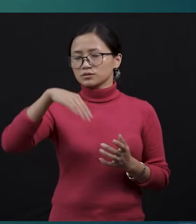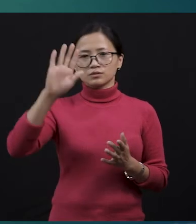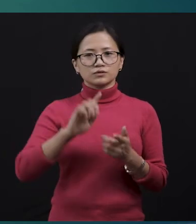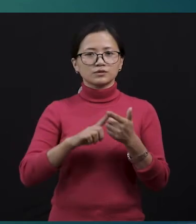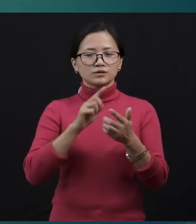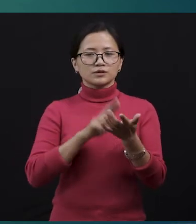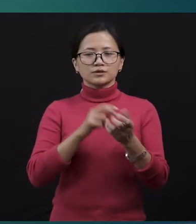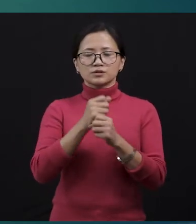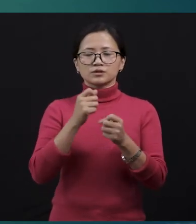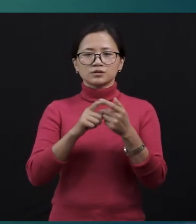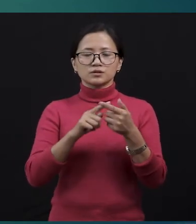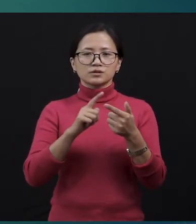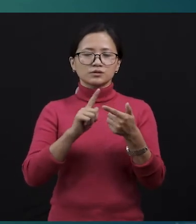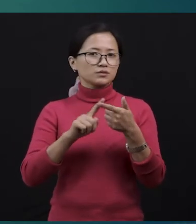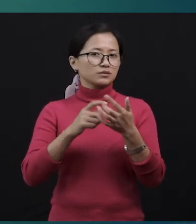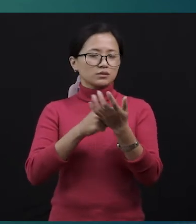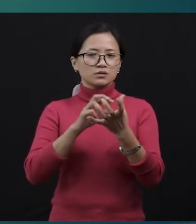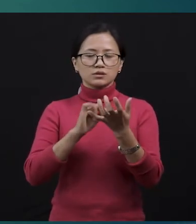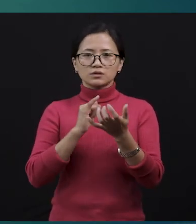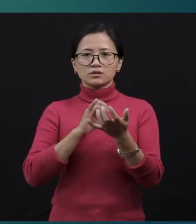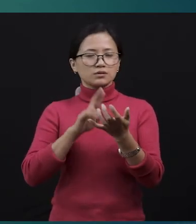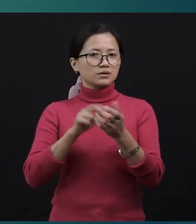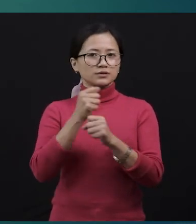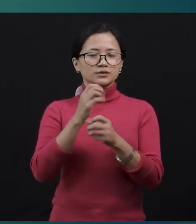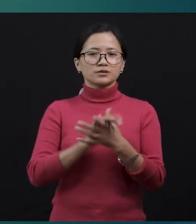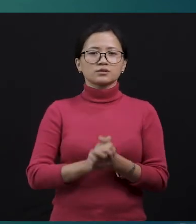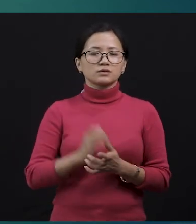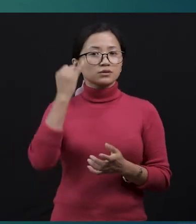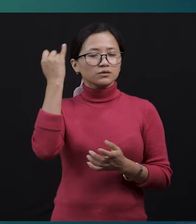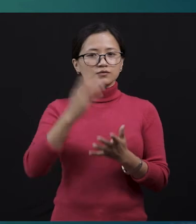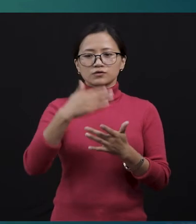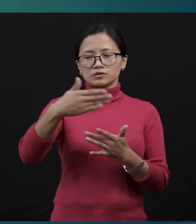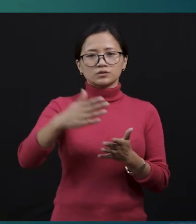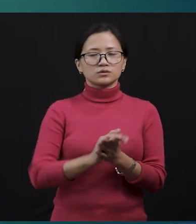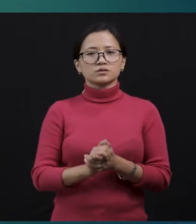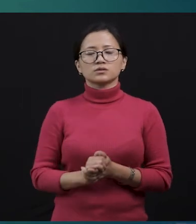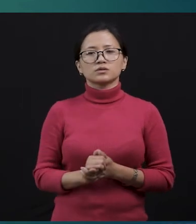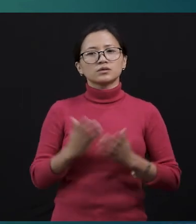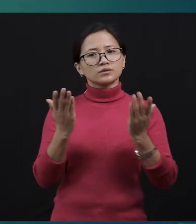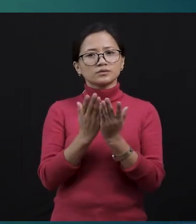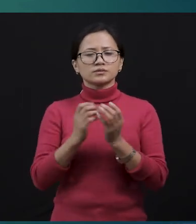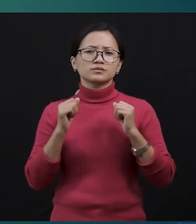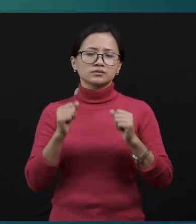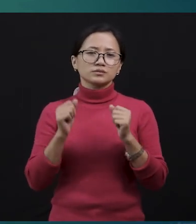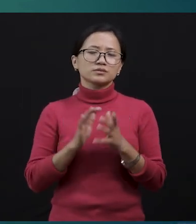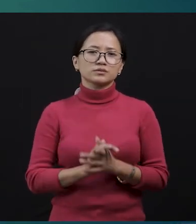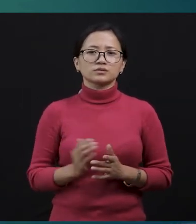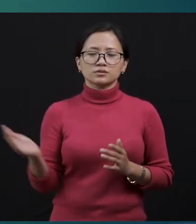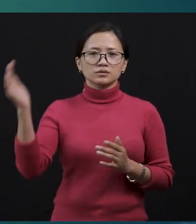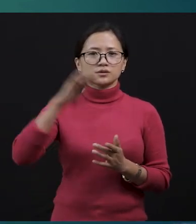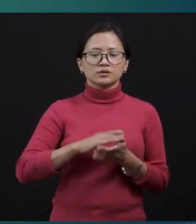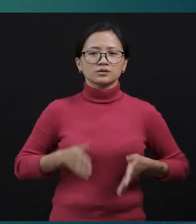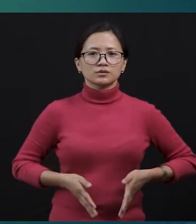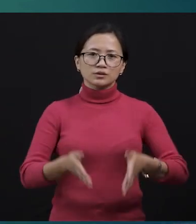for engineering masters against her father's wishes. And so imagine of her going for further studies. There might be difficulties that have come